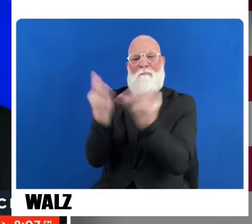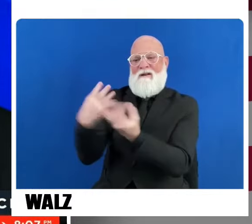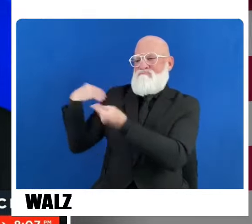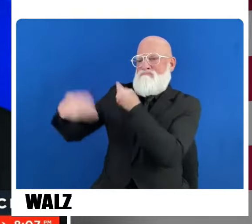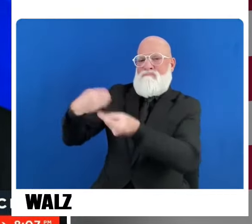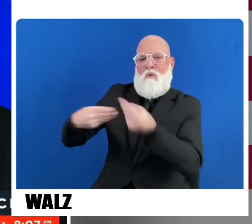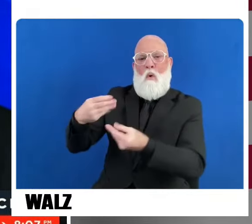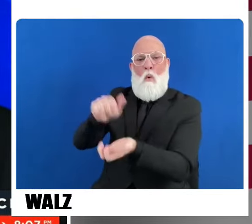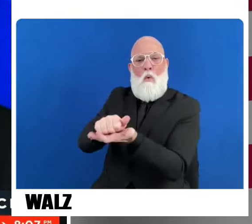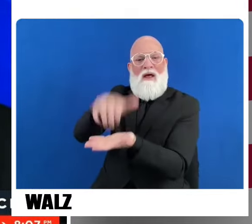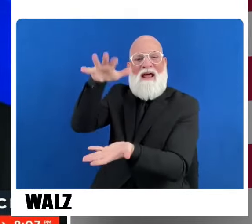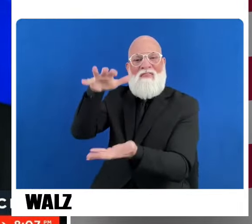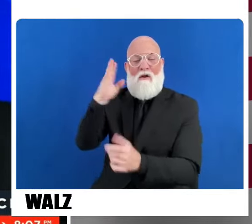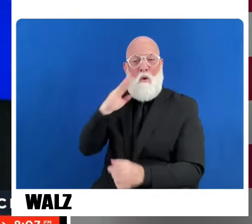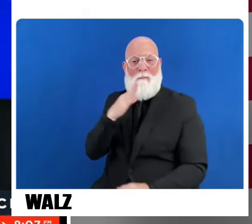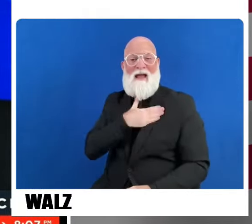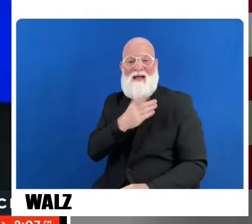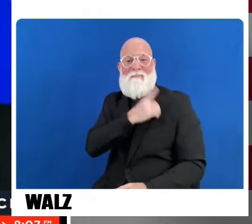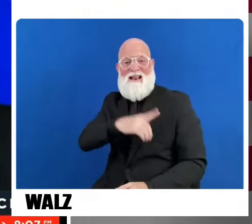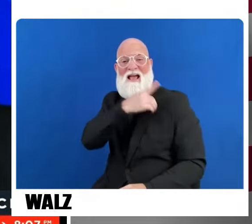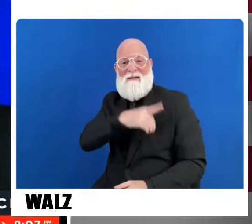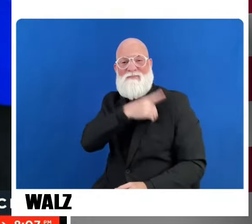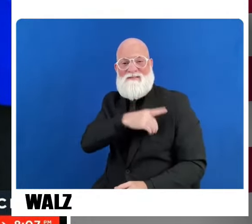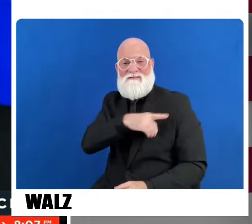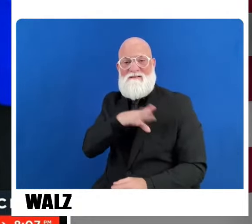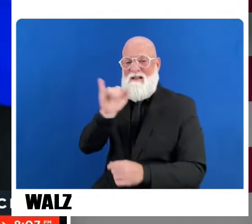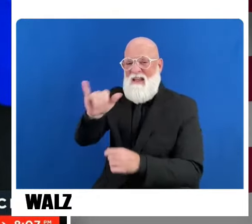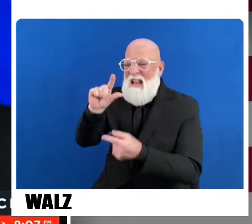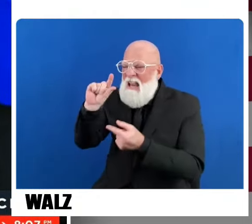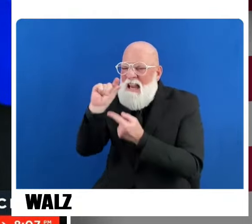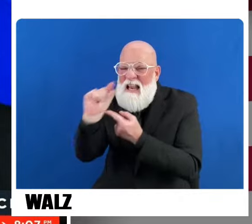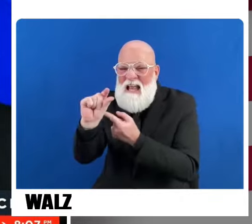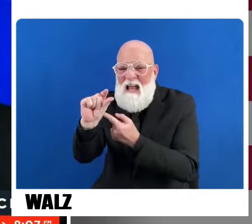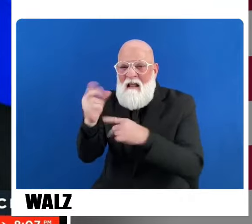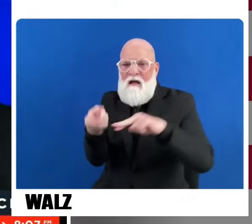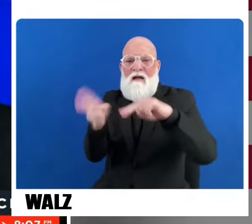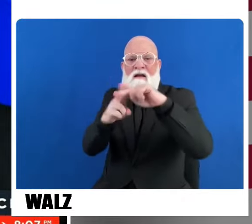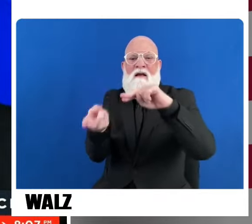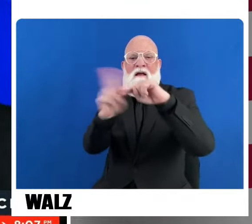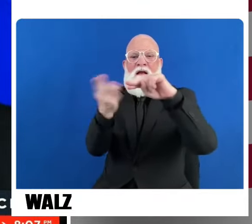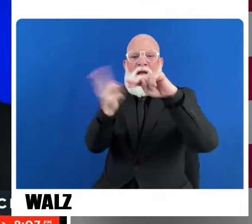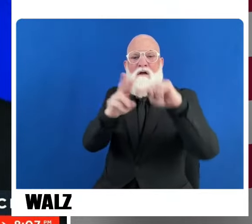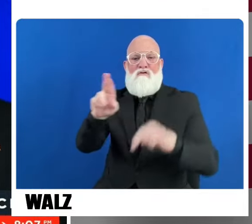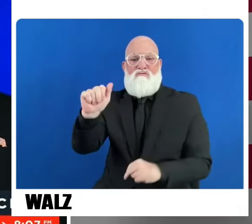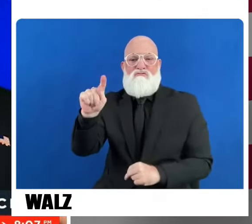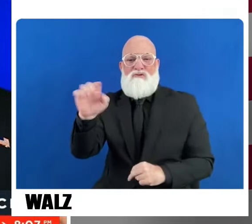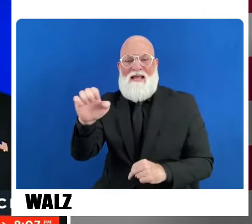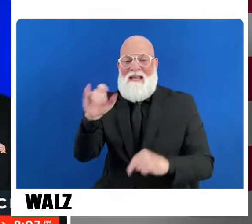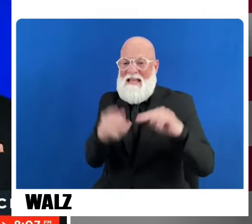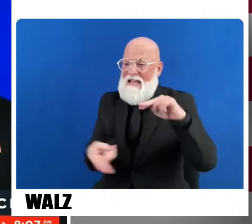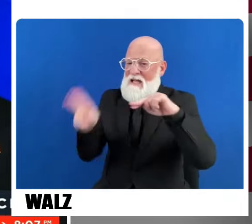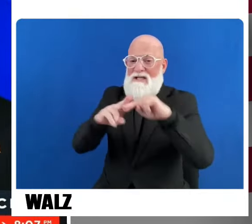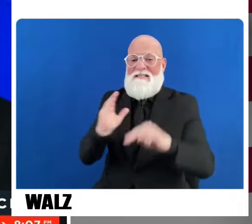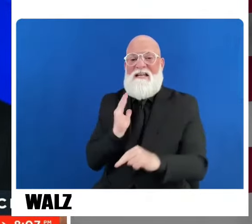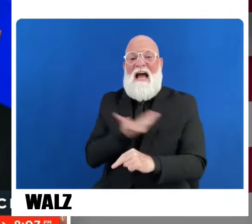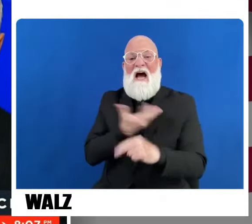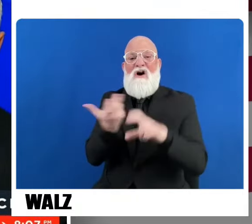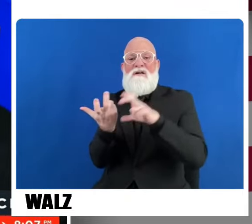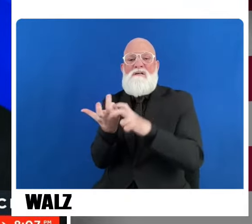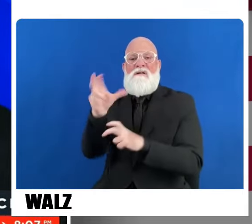city where we've seen the lowest inflation rates. We've seen a 12% increase in stock because we've put some of these things in, and we're